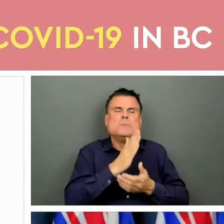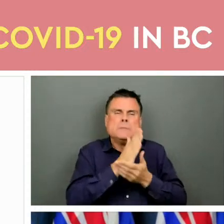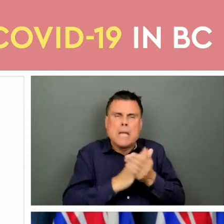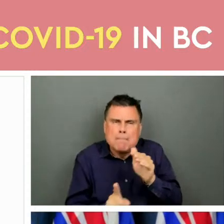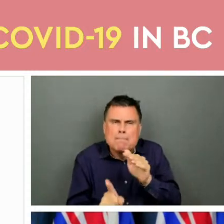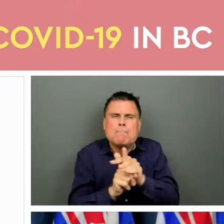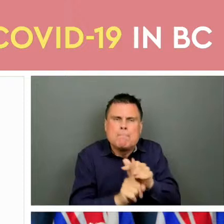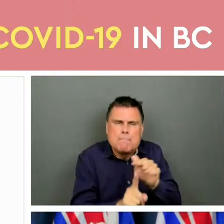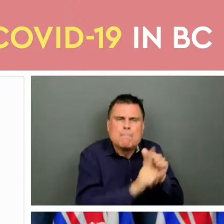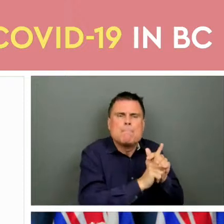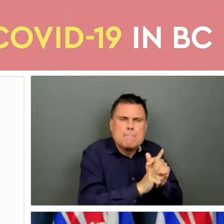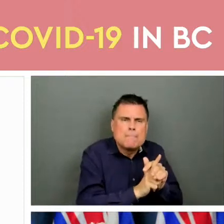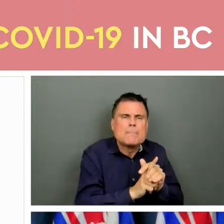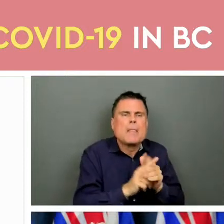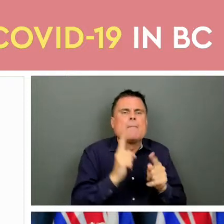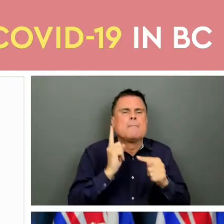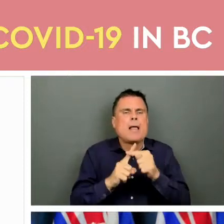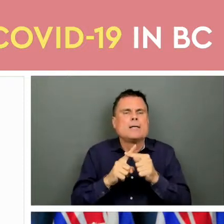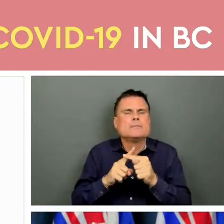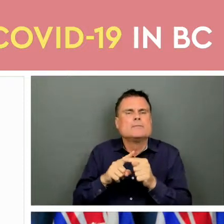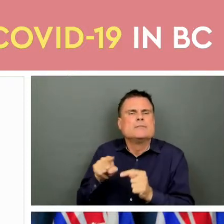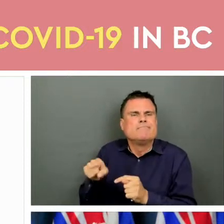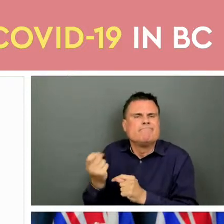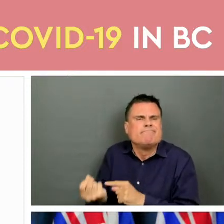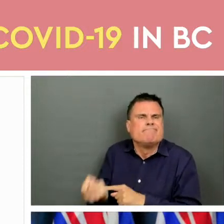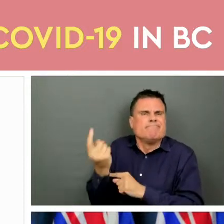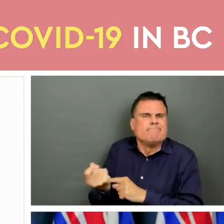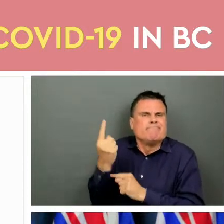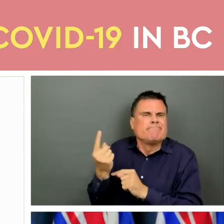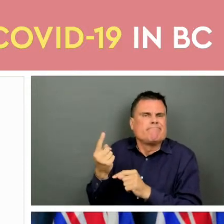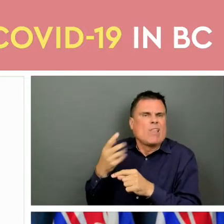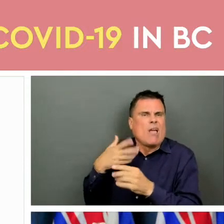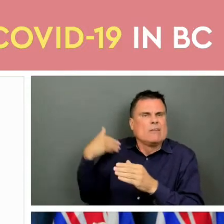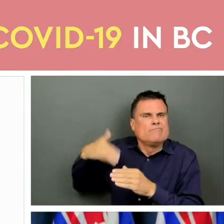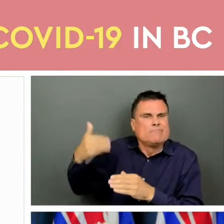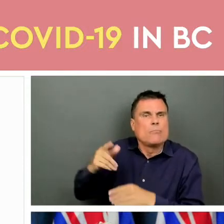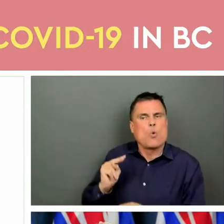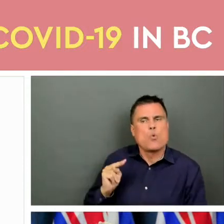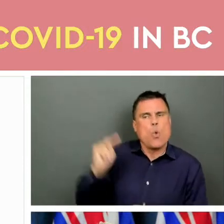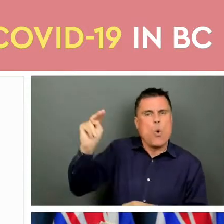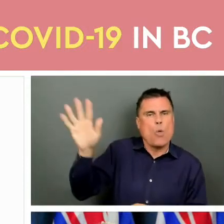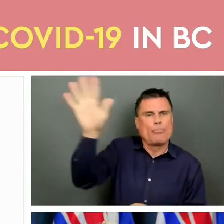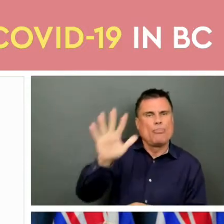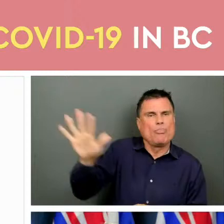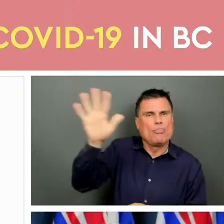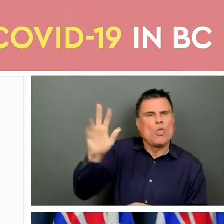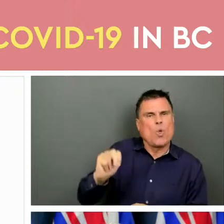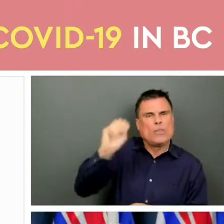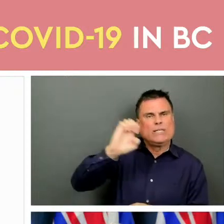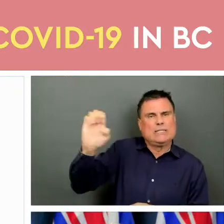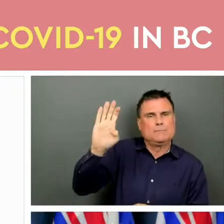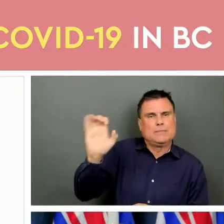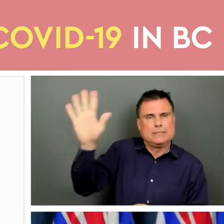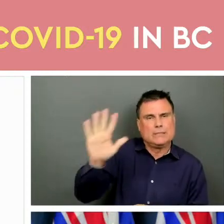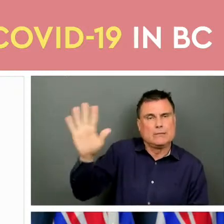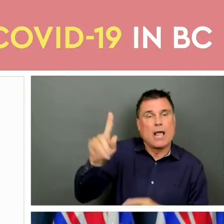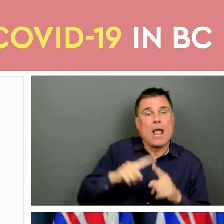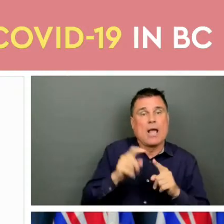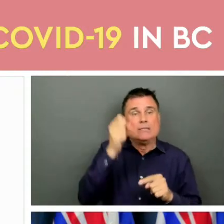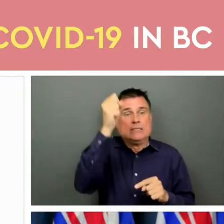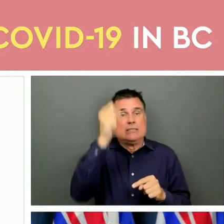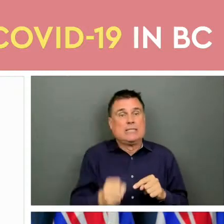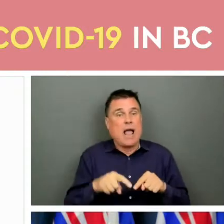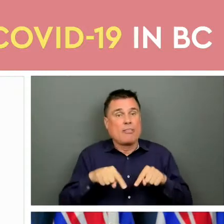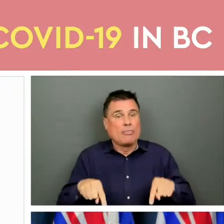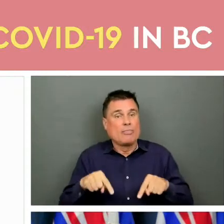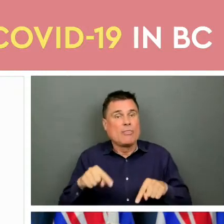in the Peace region in the north and also in the Grand Forks area in the south. And in some of